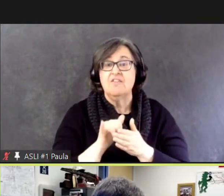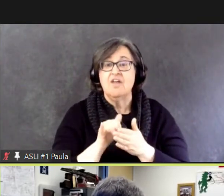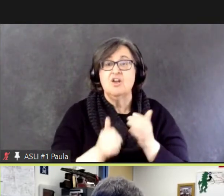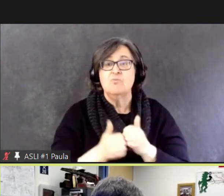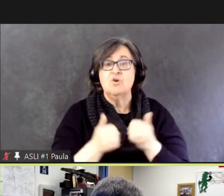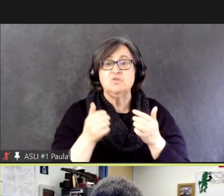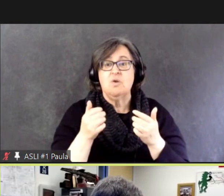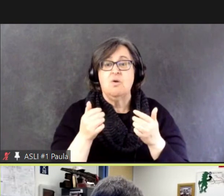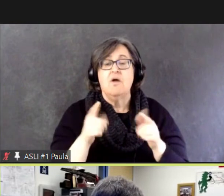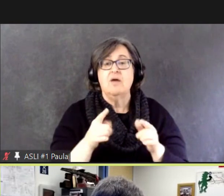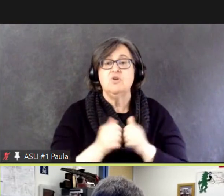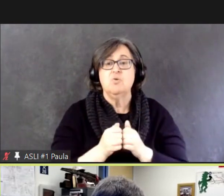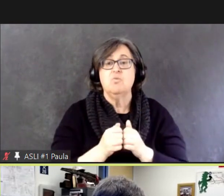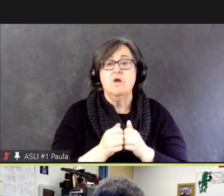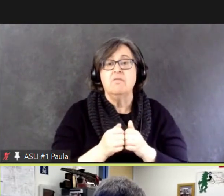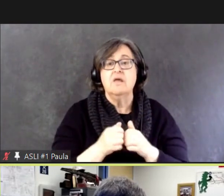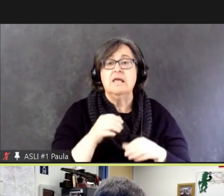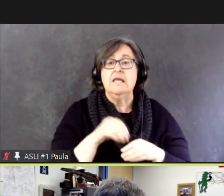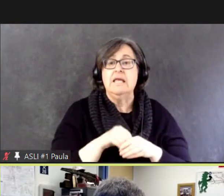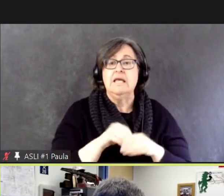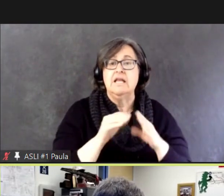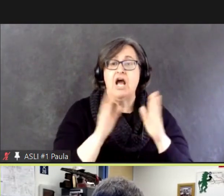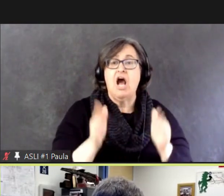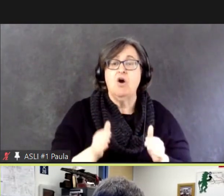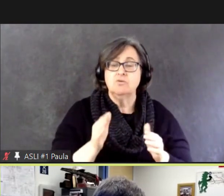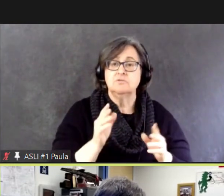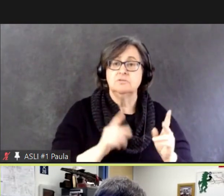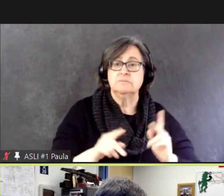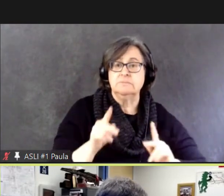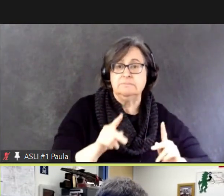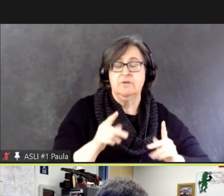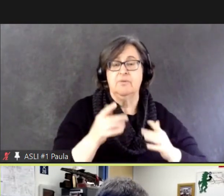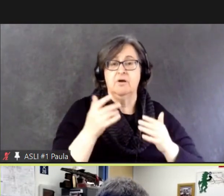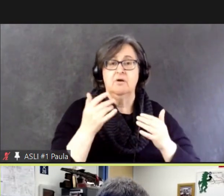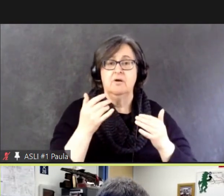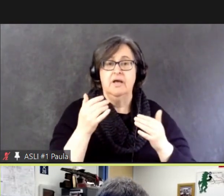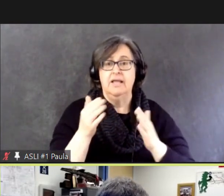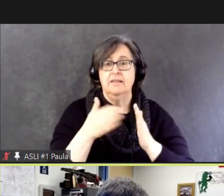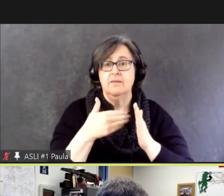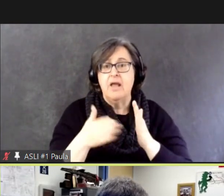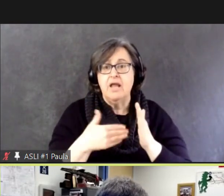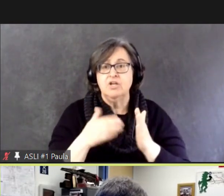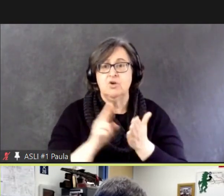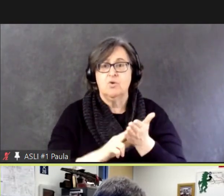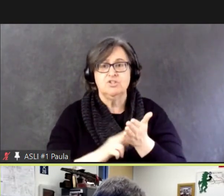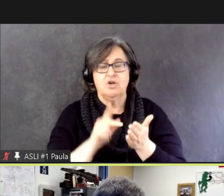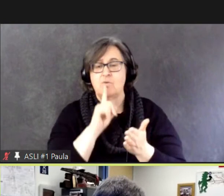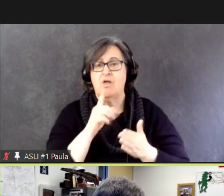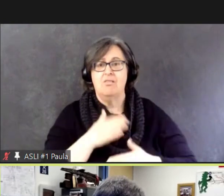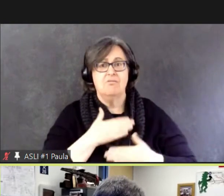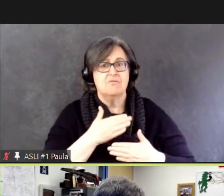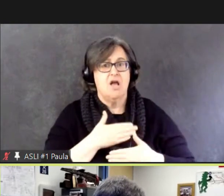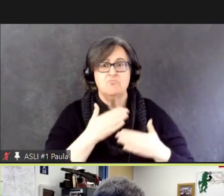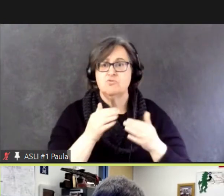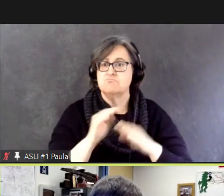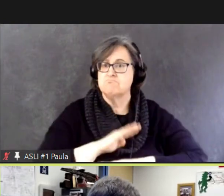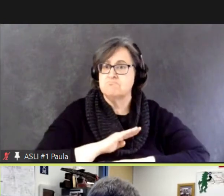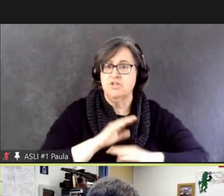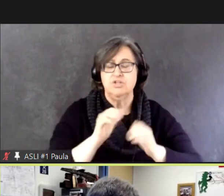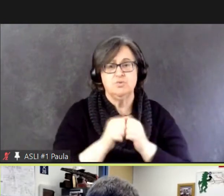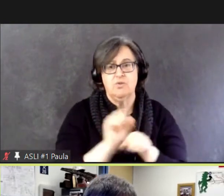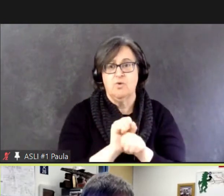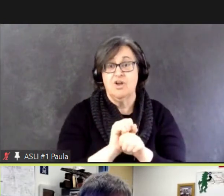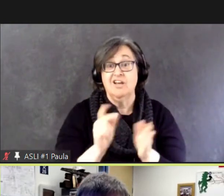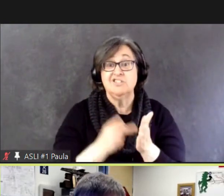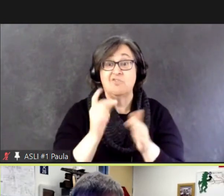in-house forces and the support of the SBE painting contract. I'm exceptionally proud of the work that the crews have rallied behind. This was double the